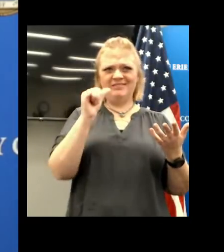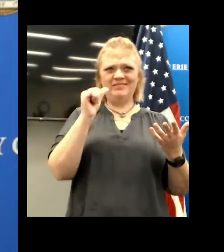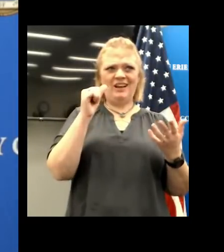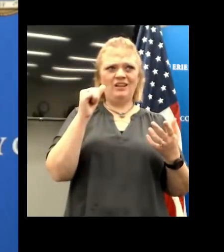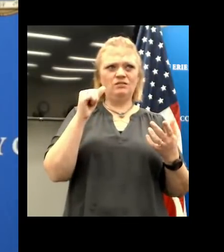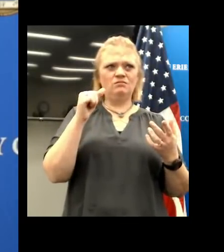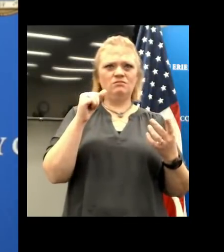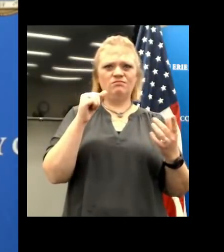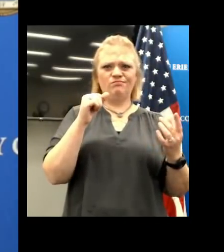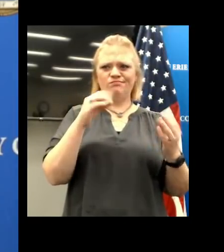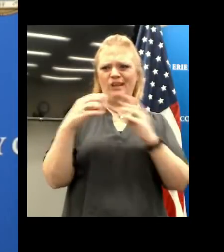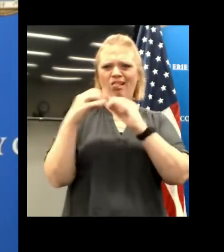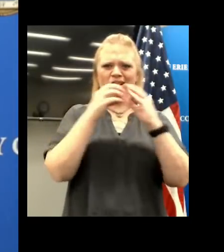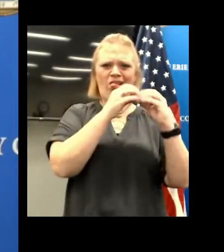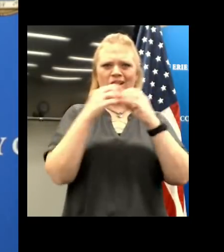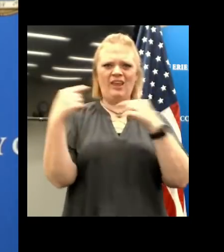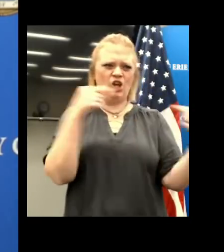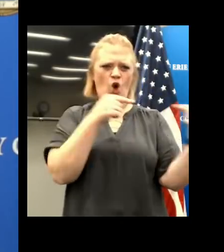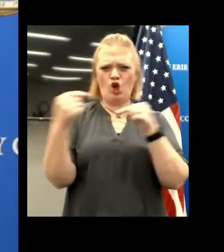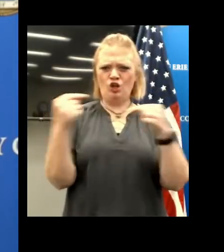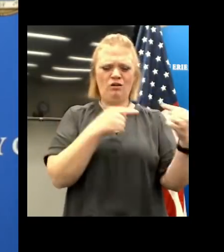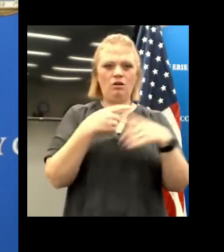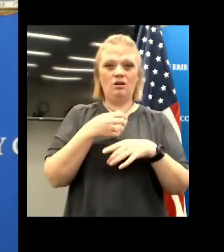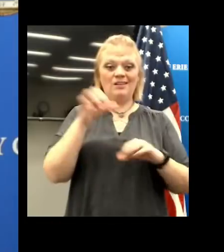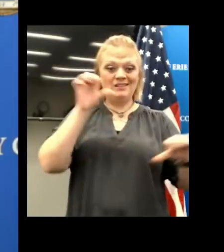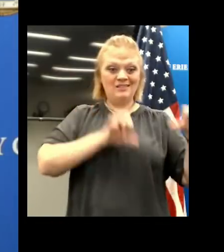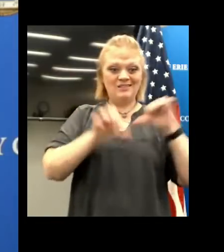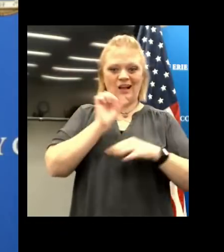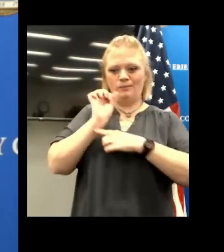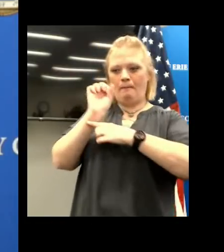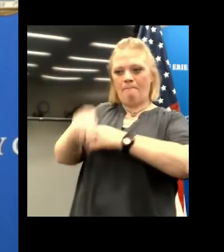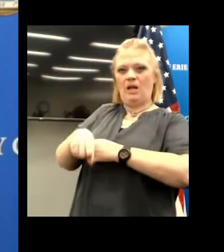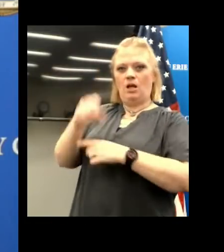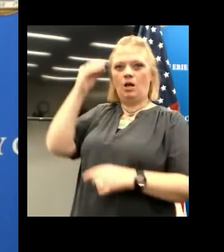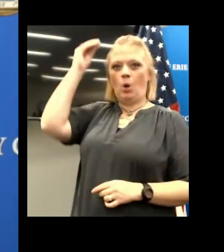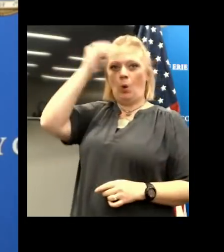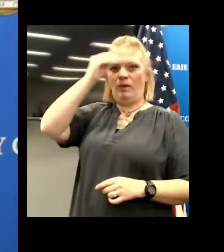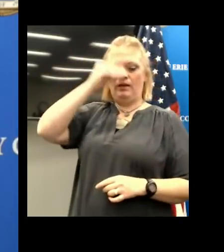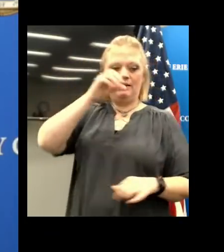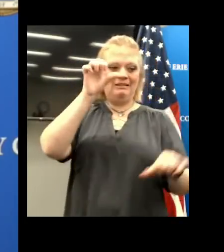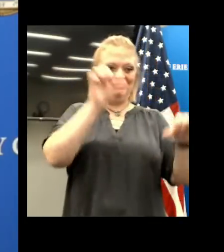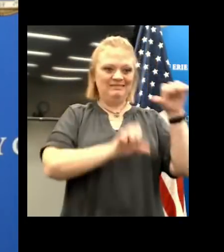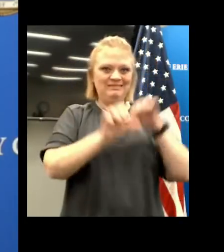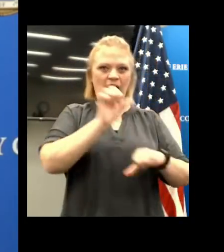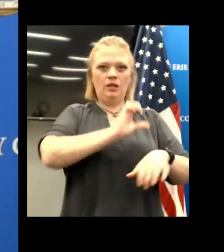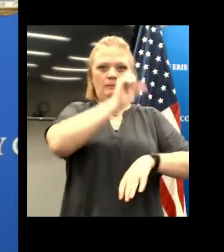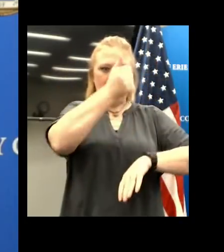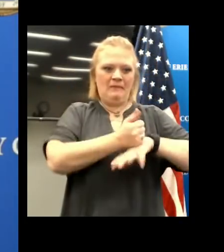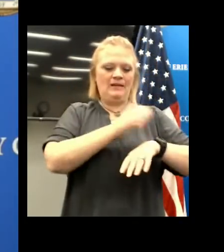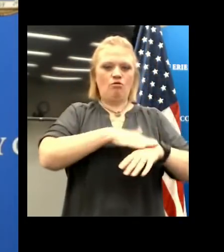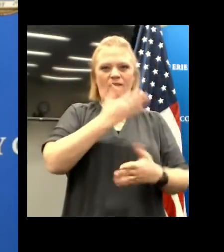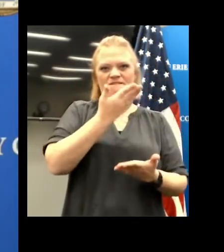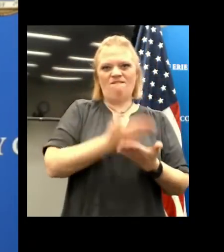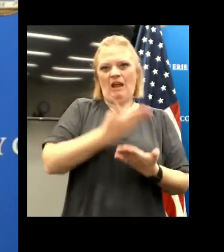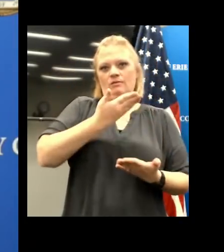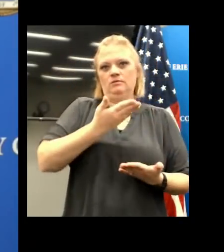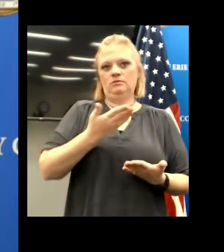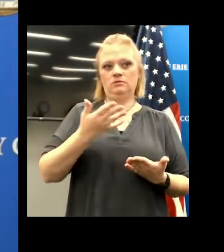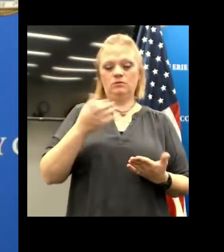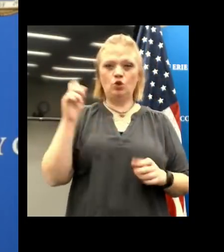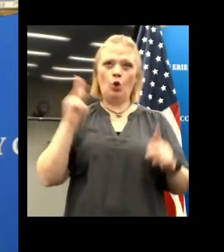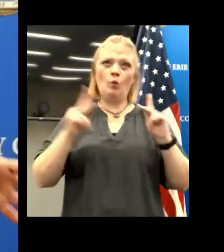argument. The science trumps the opinion. The science is based on the facts. So for those that go